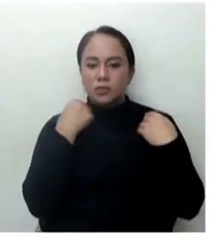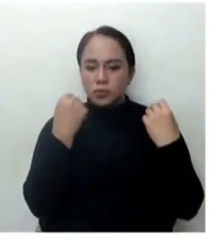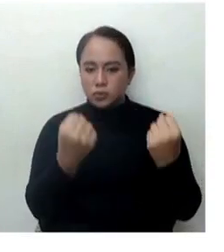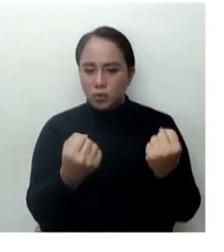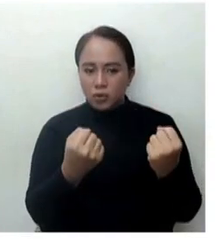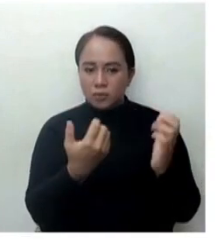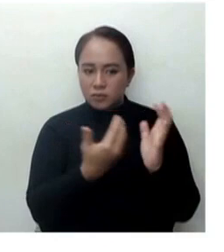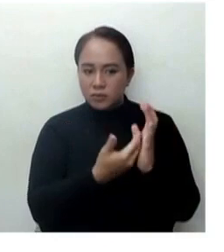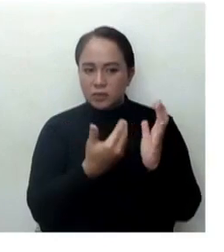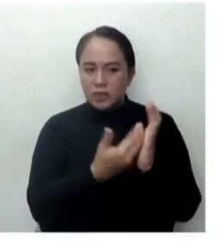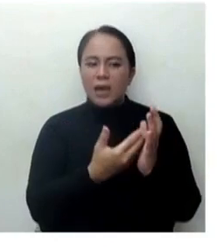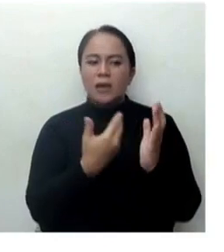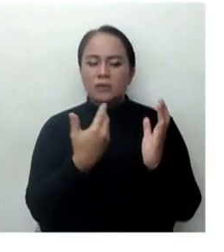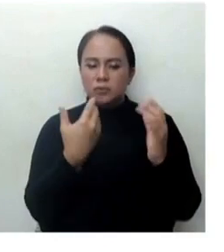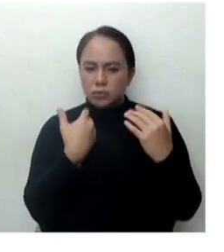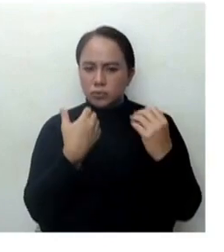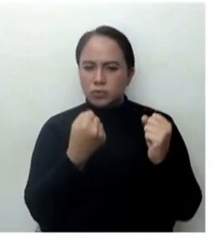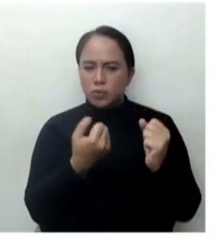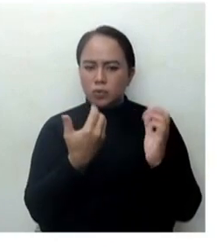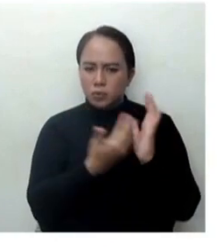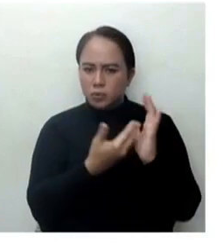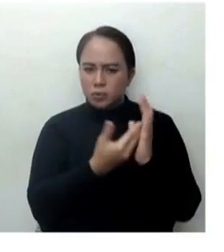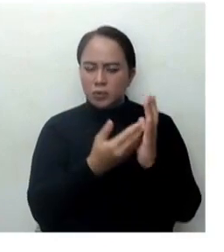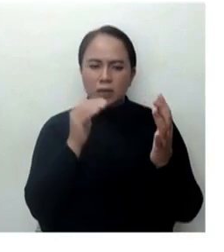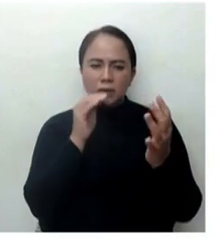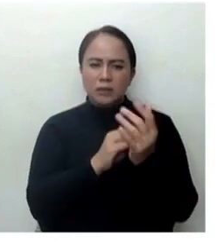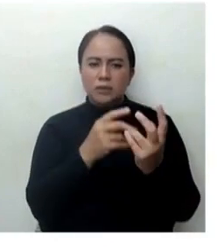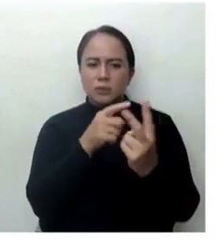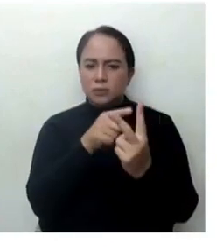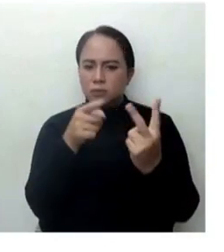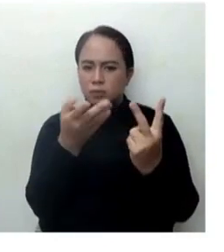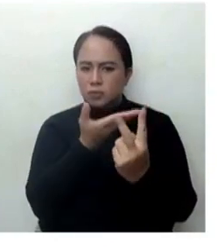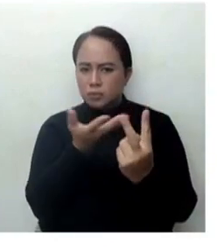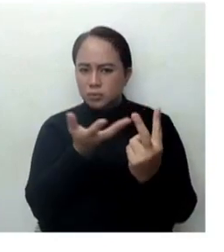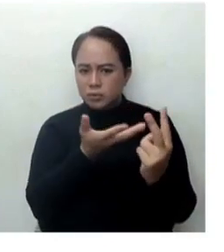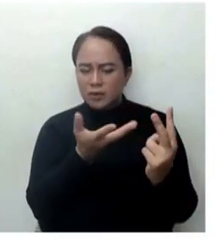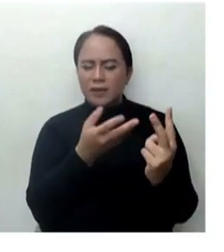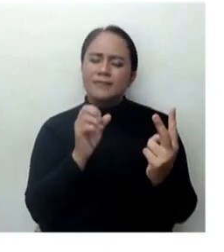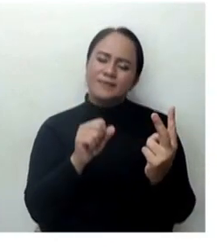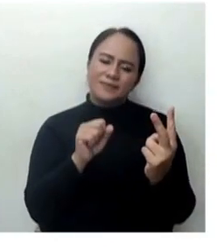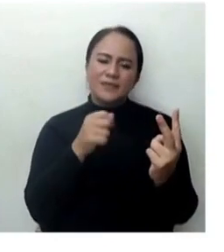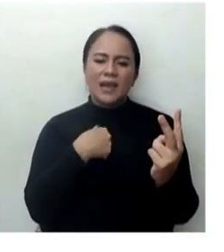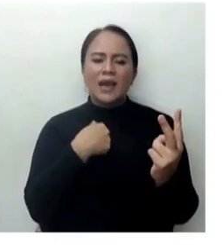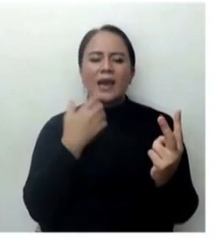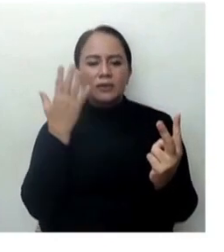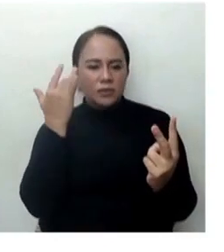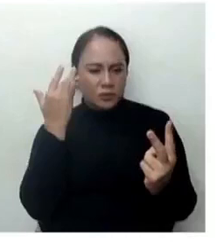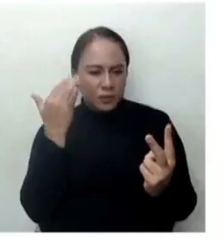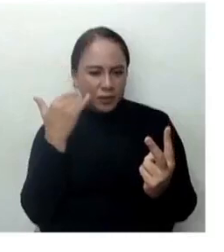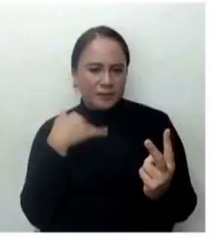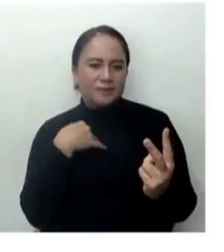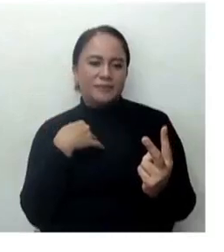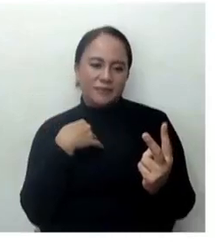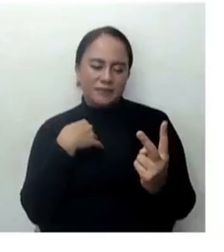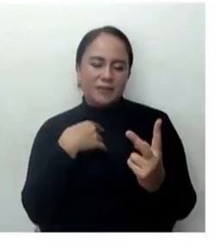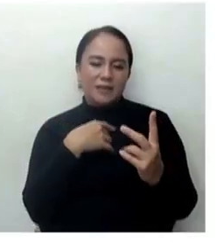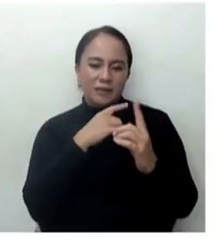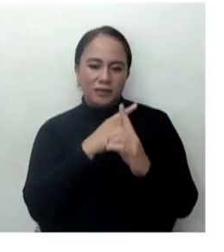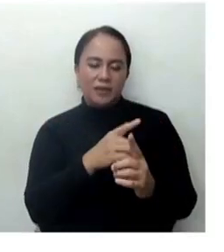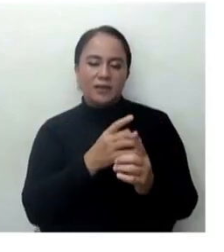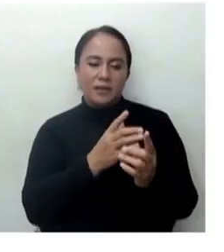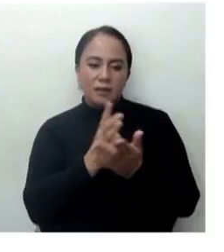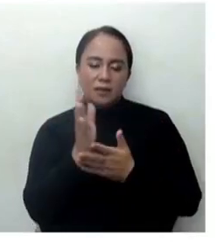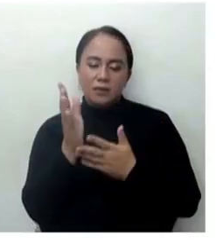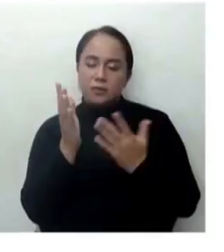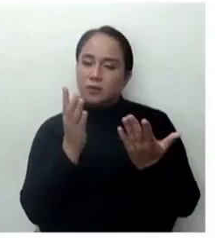that they have a strong case against your client. Well, ultimately, you know, the reason why we're defending the rights of our clients